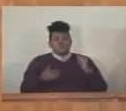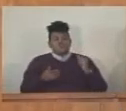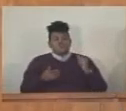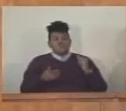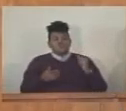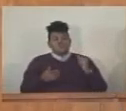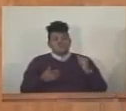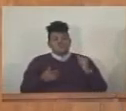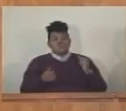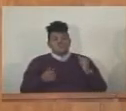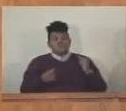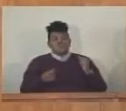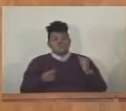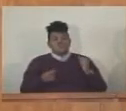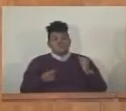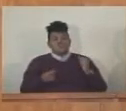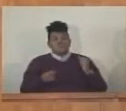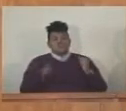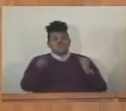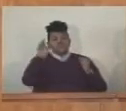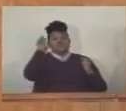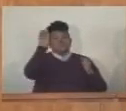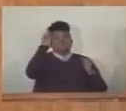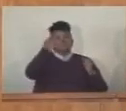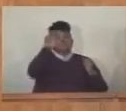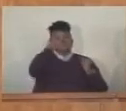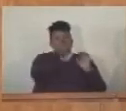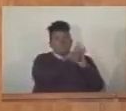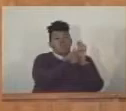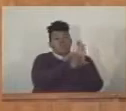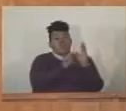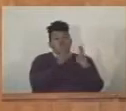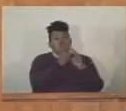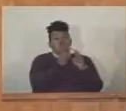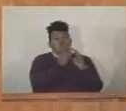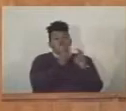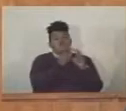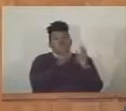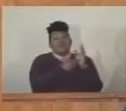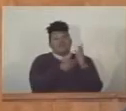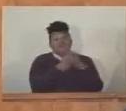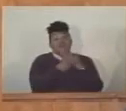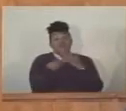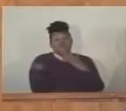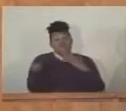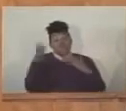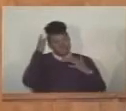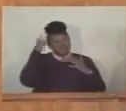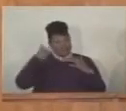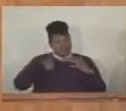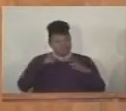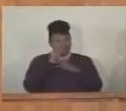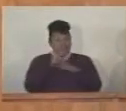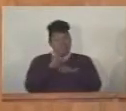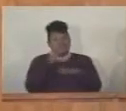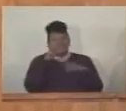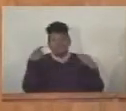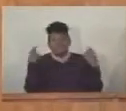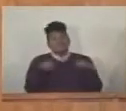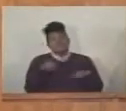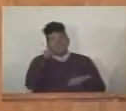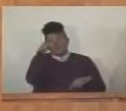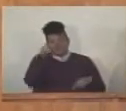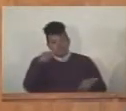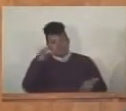your lawyer number and speed dial, because this minister not afraid of you,